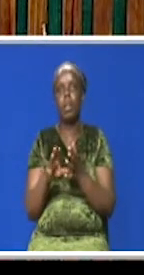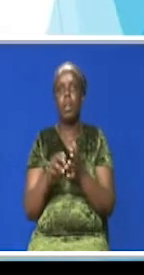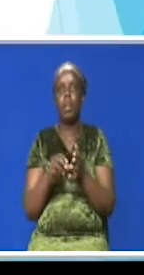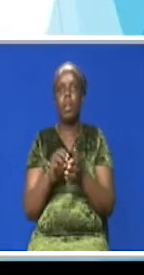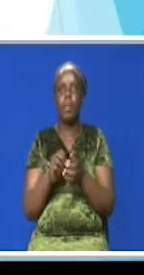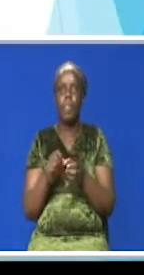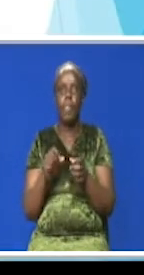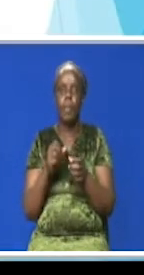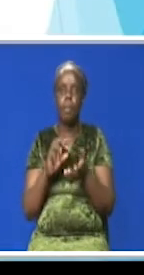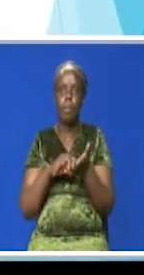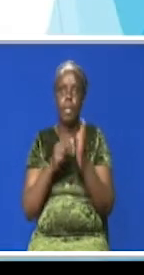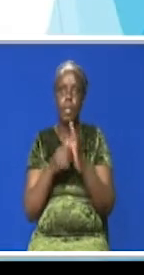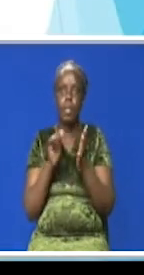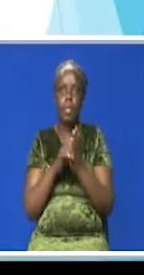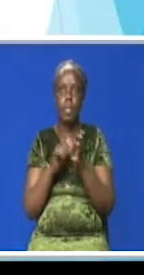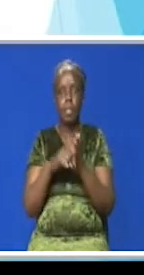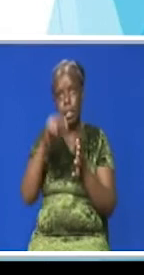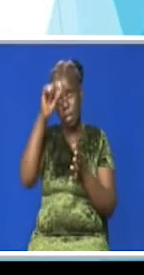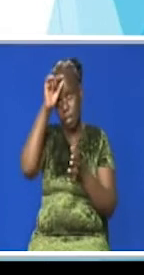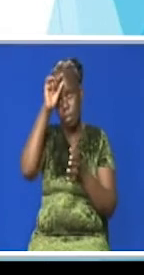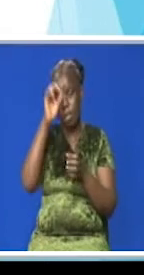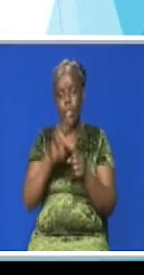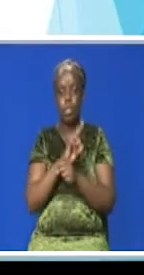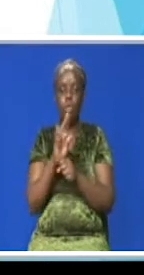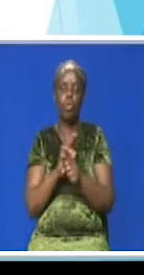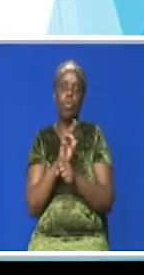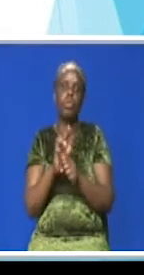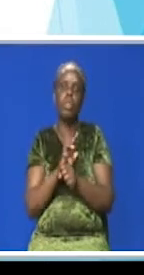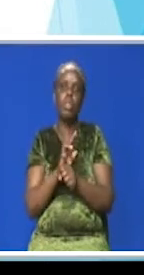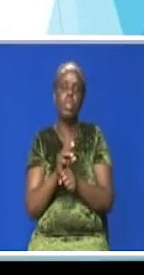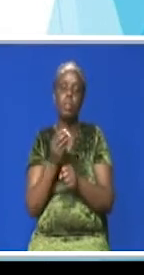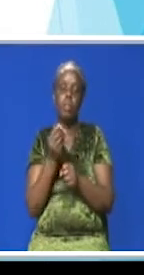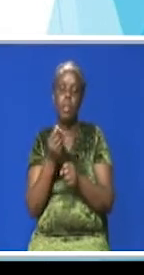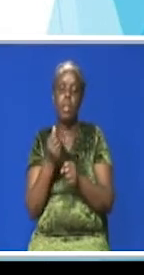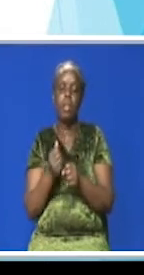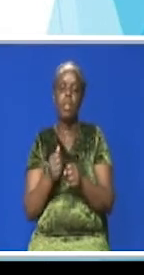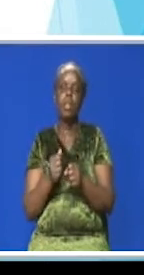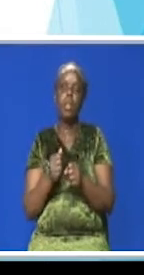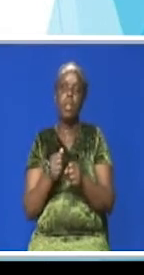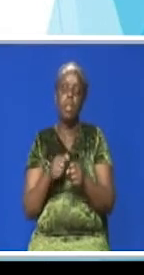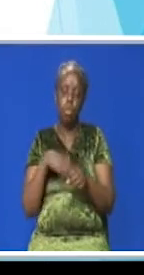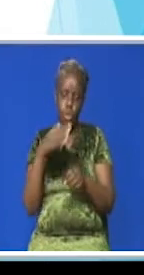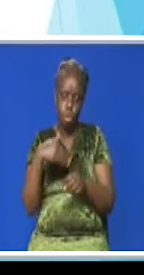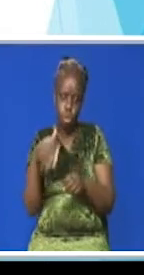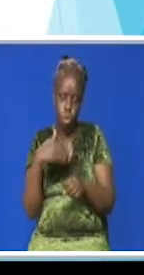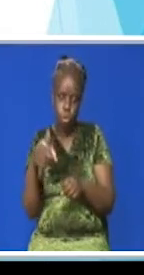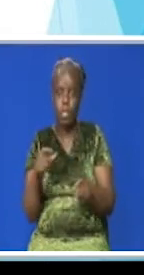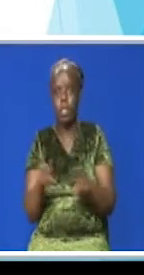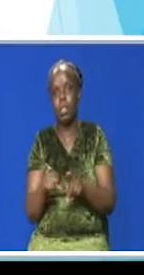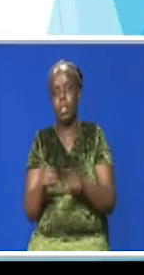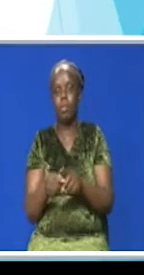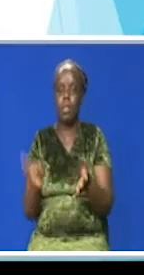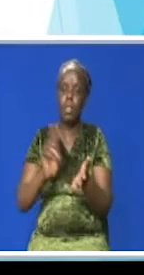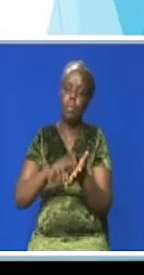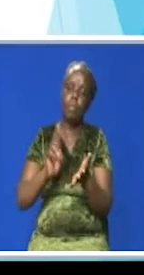expenditure refers to government spending that takes place regularly. For